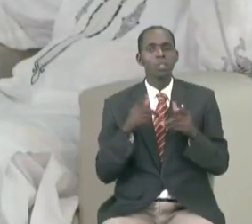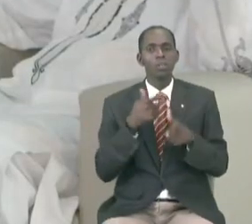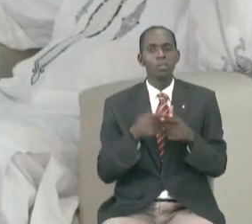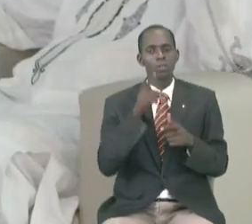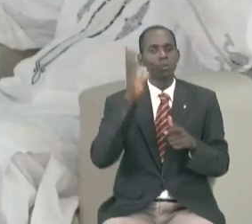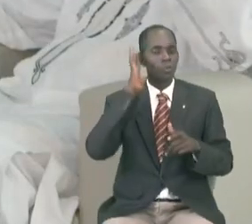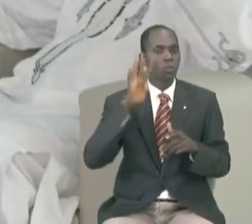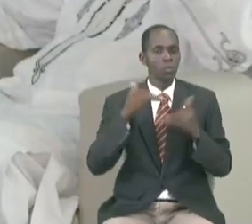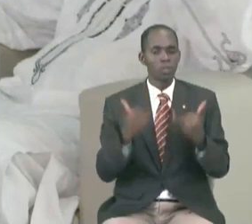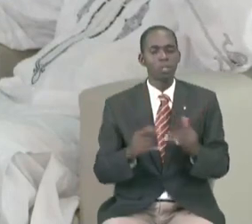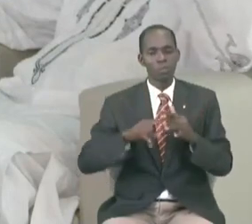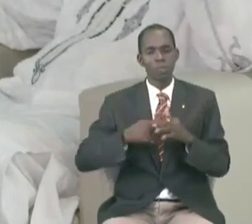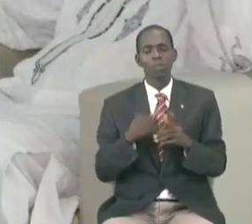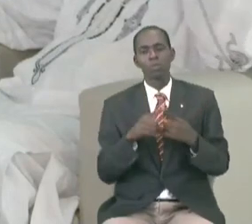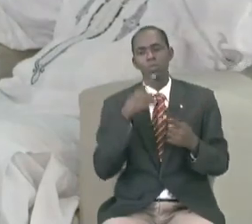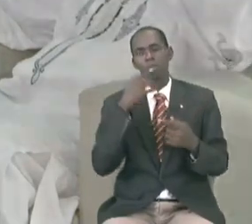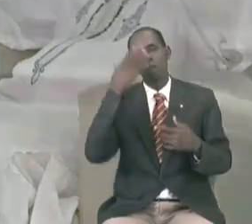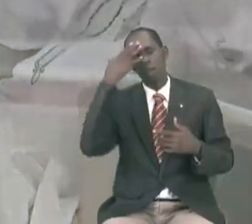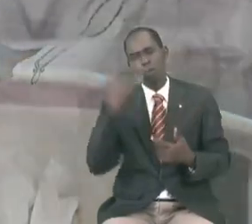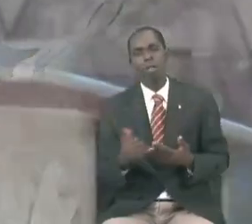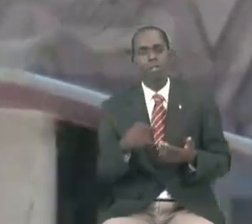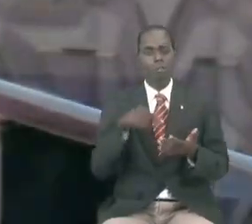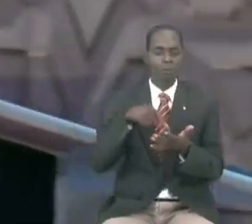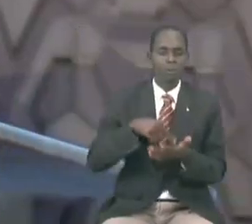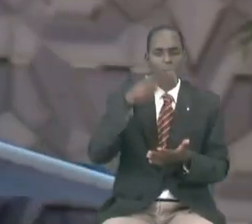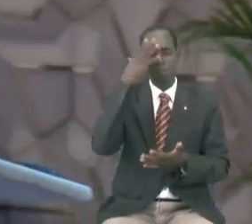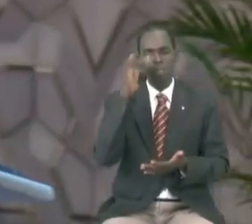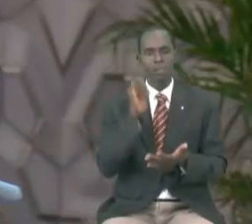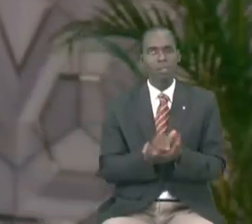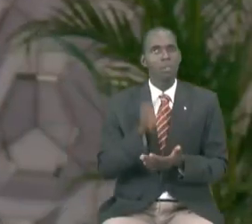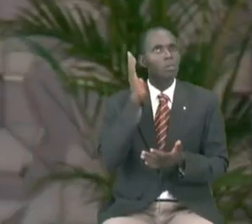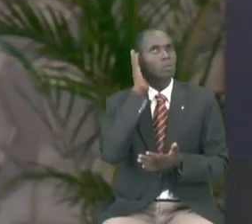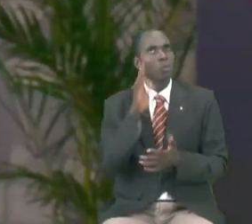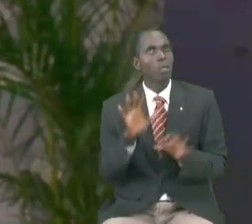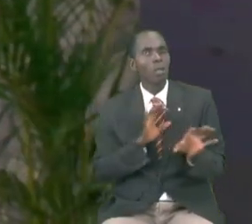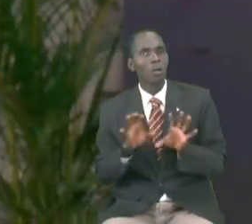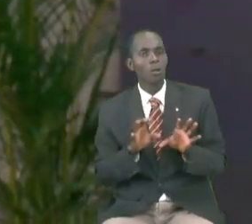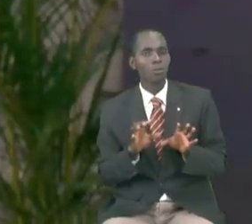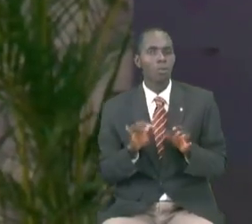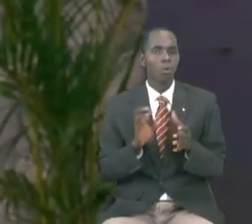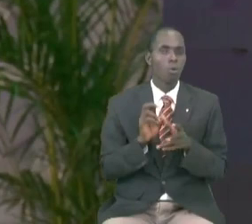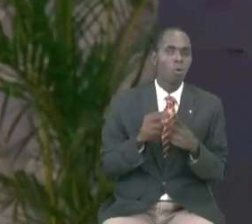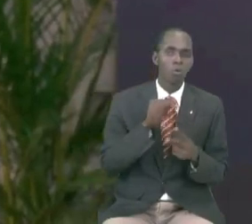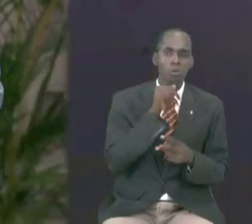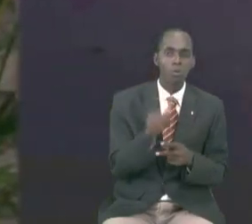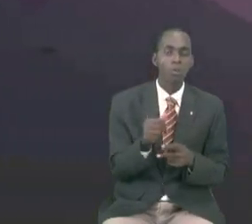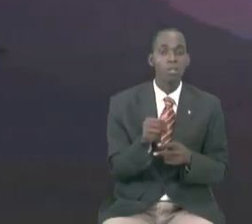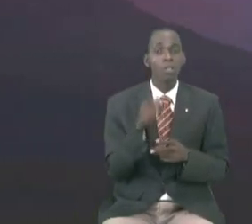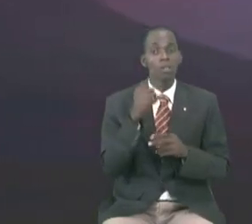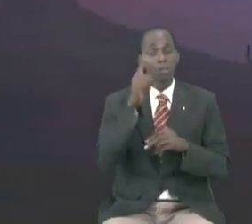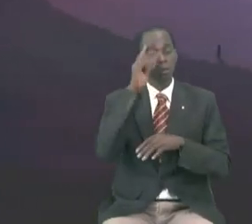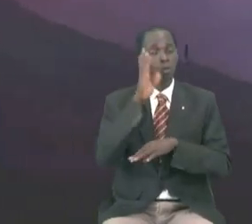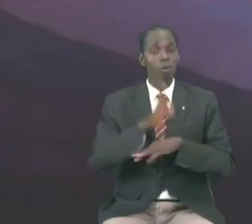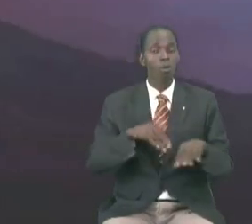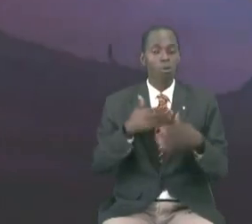call beyond your borders. Let's look at Ezekiel chapter 3, and I'm reading from verse 5. For